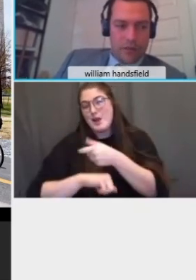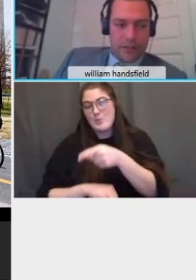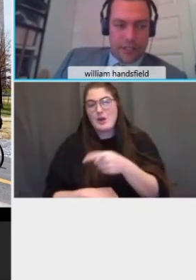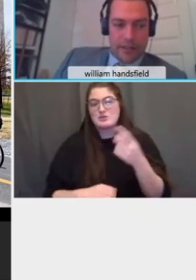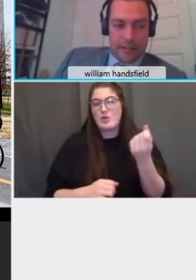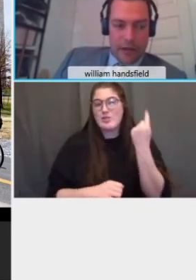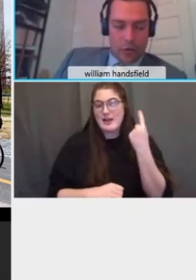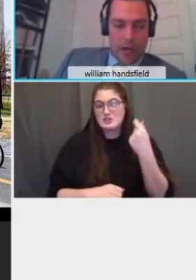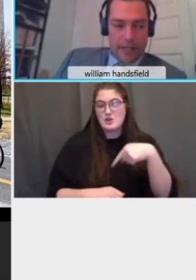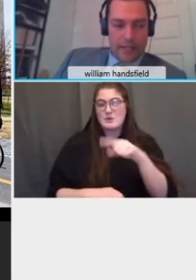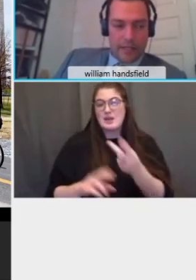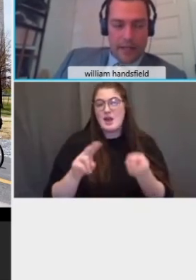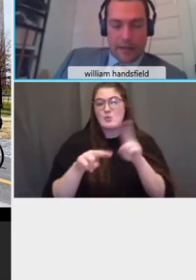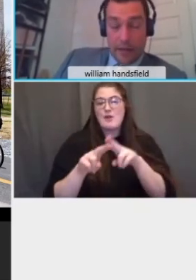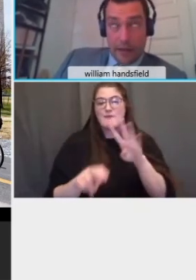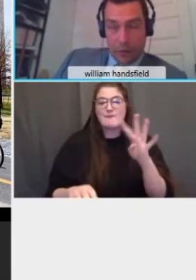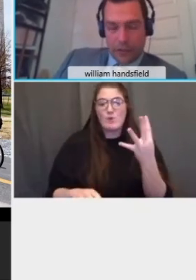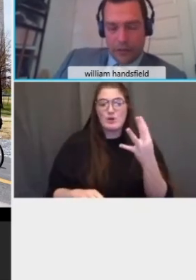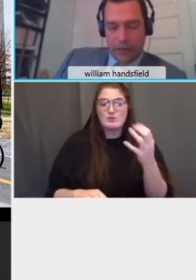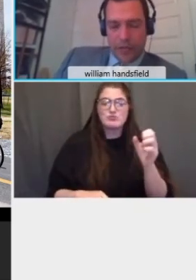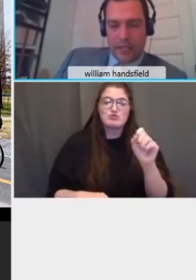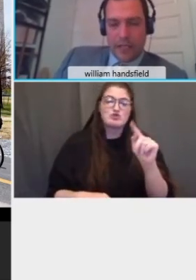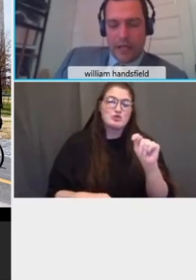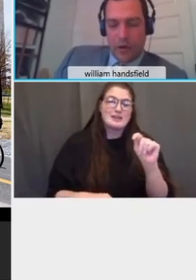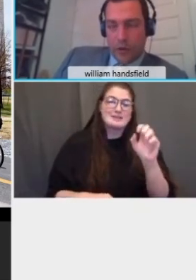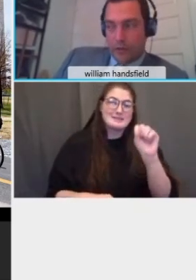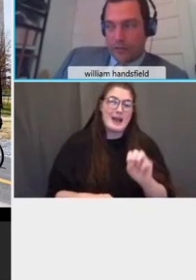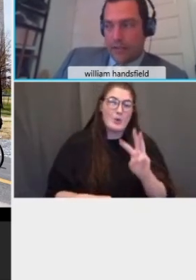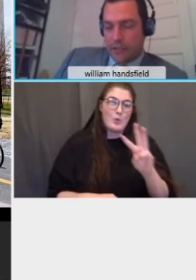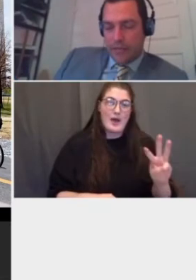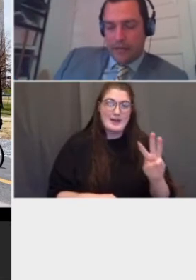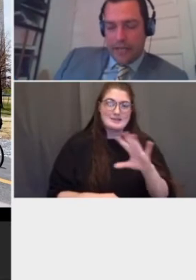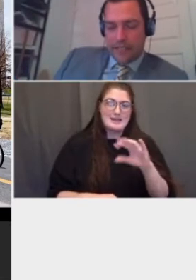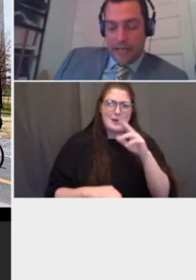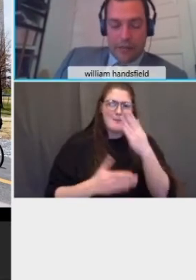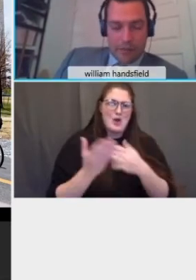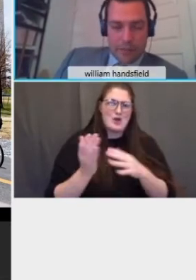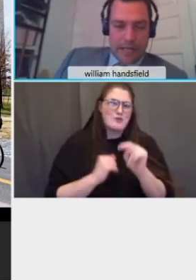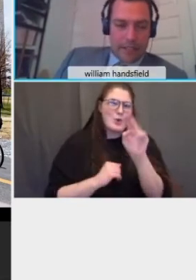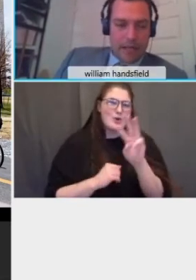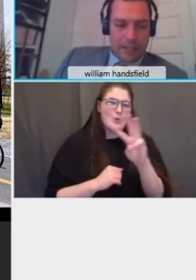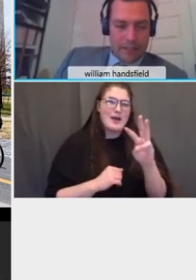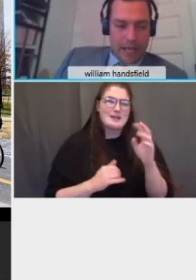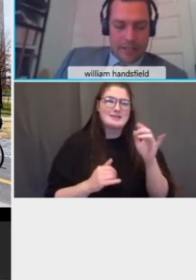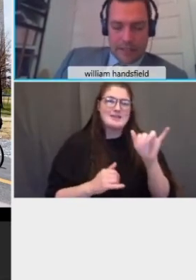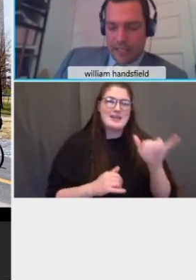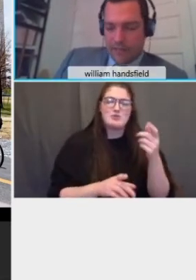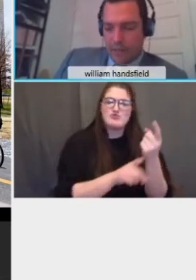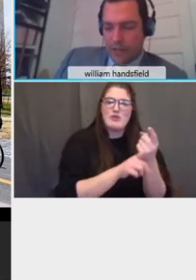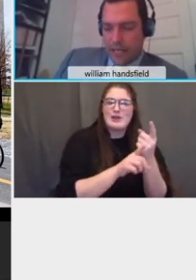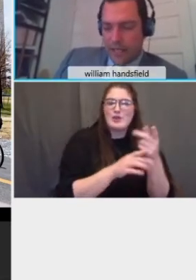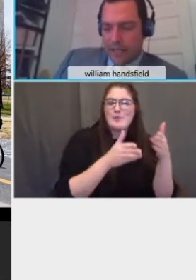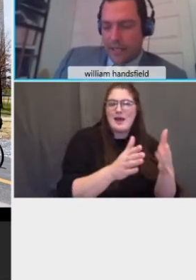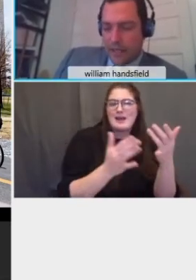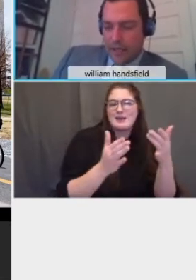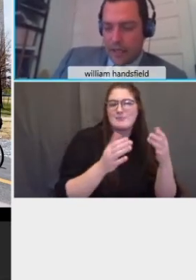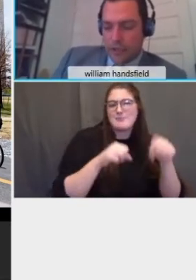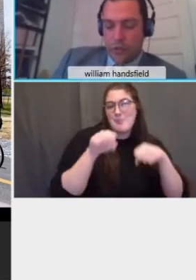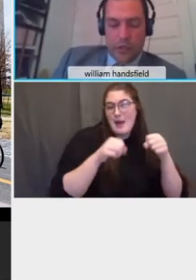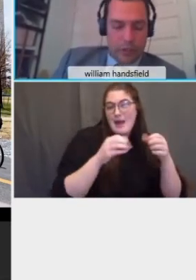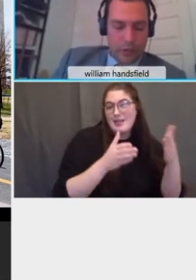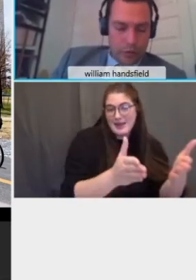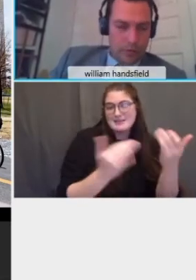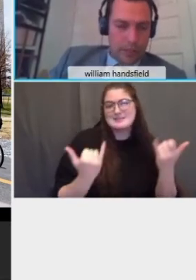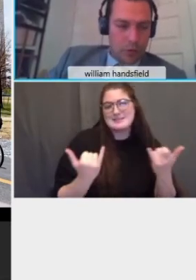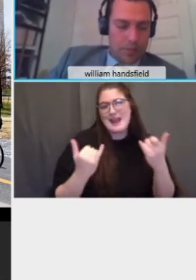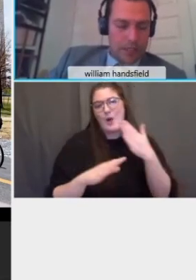upgrade of 4th Street Southwest and portion Northwest, where it was regular bike lanes, and now they're protected bike lanes. So that's a case of upgrading